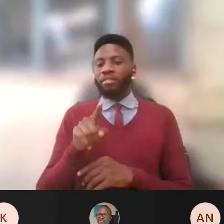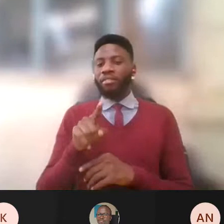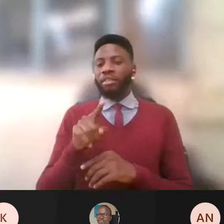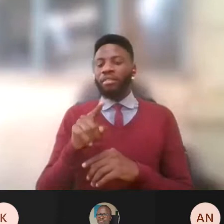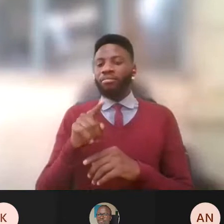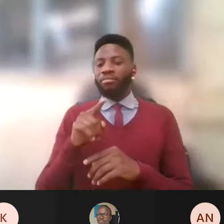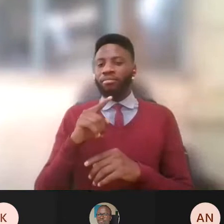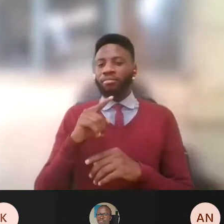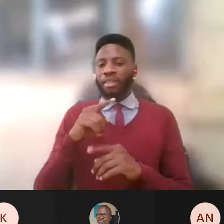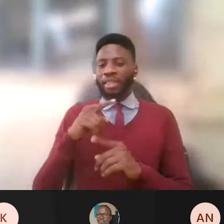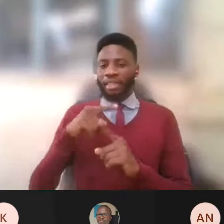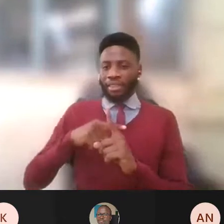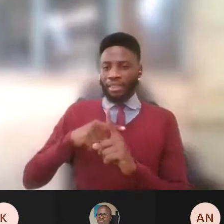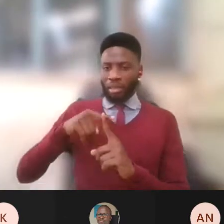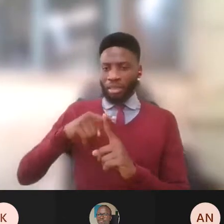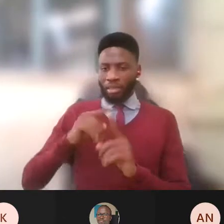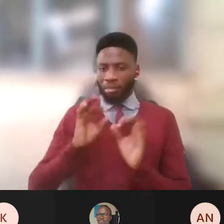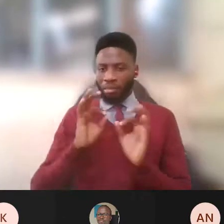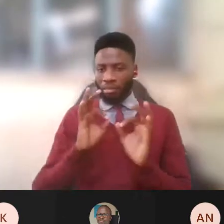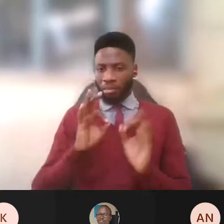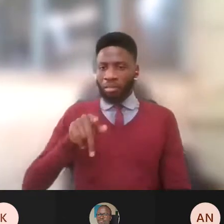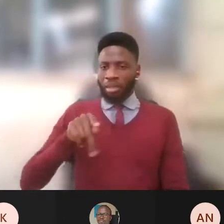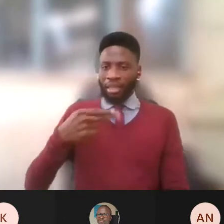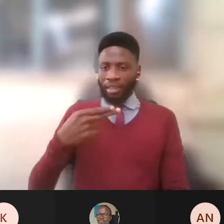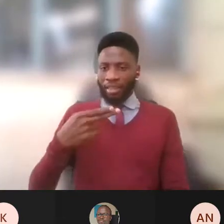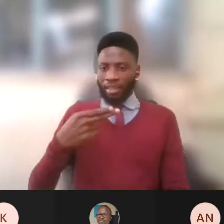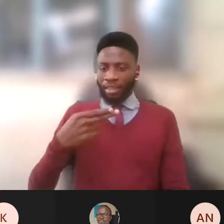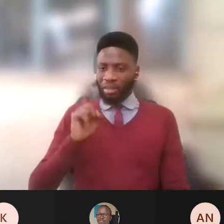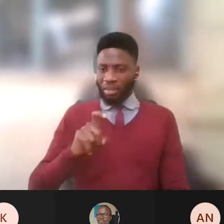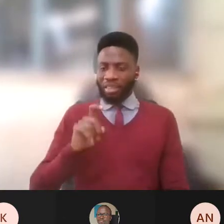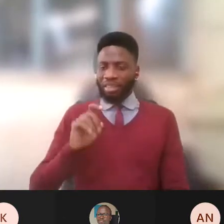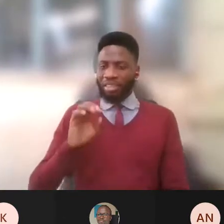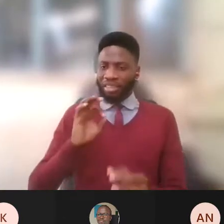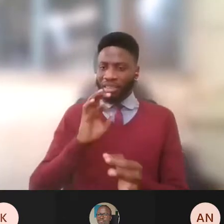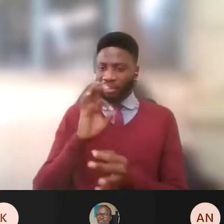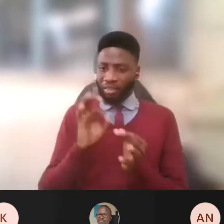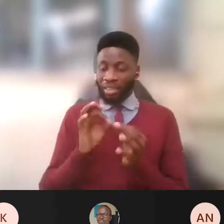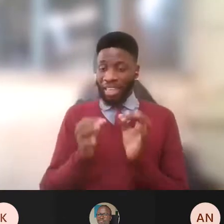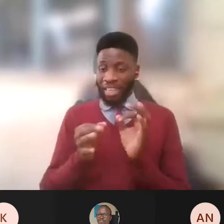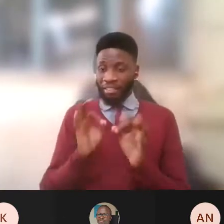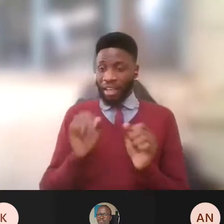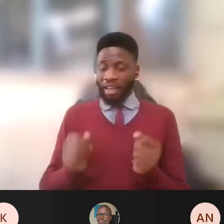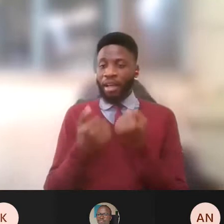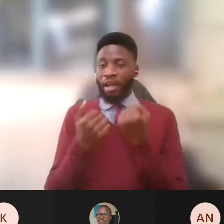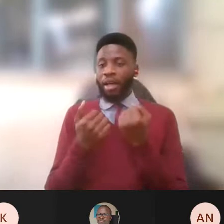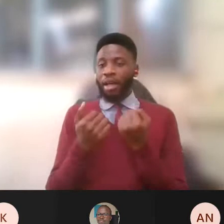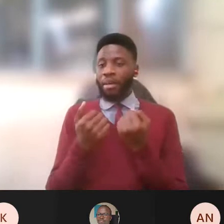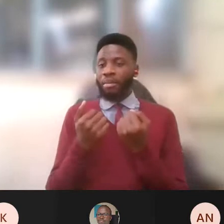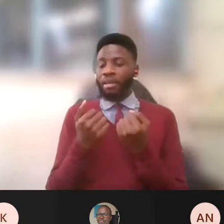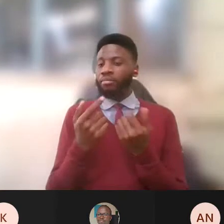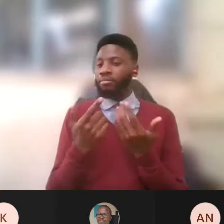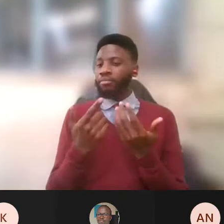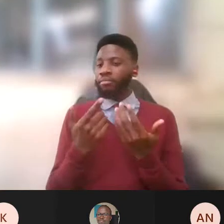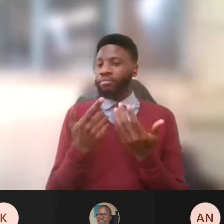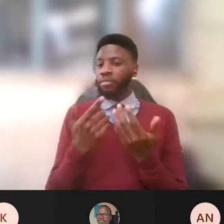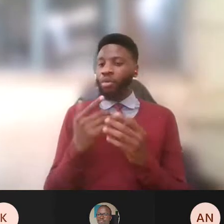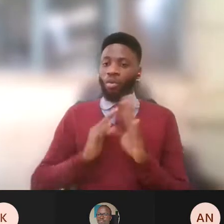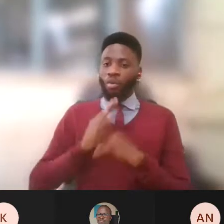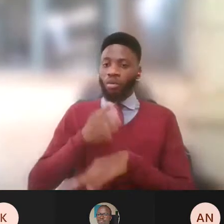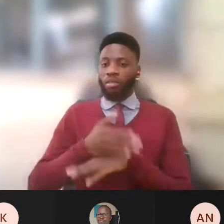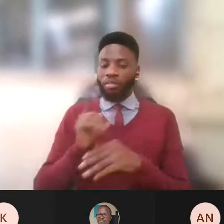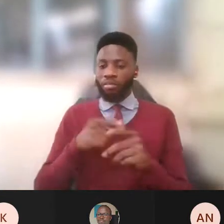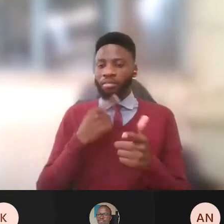you to get employed in those specific areas. So I'll post the links in the chat after I'm finished, but that's